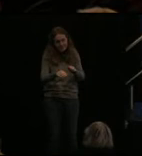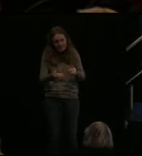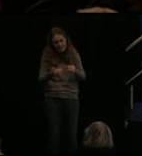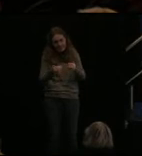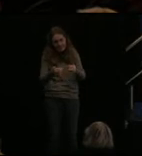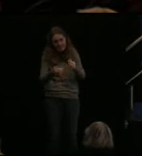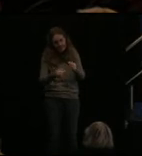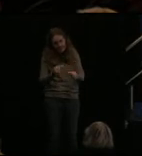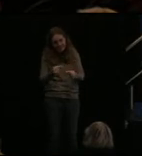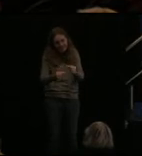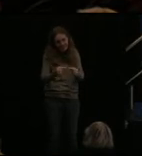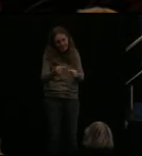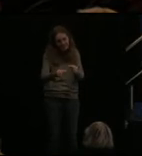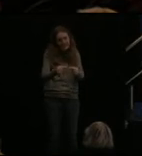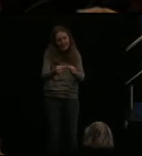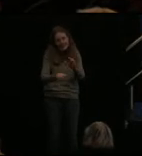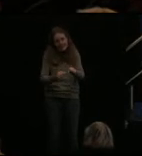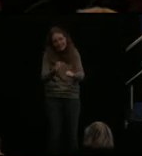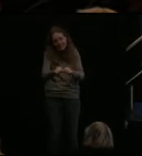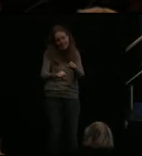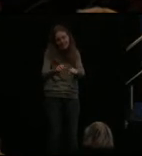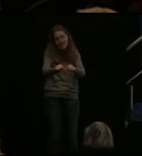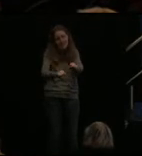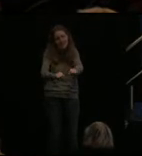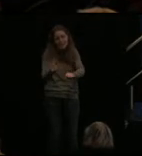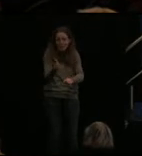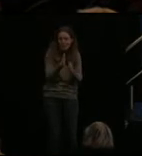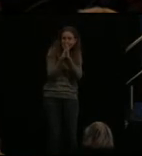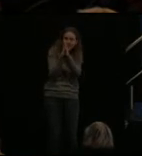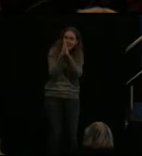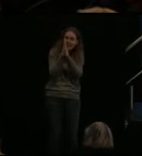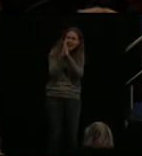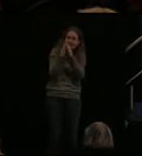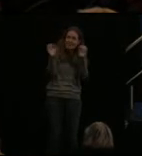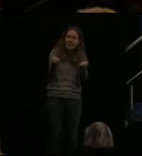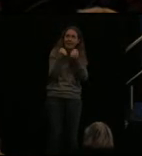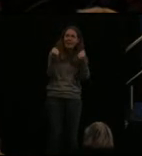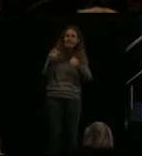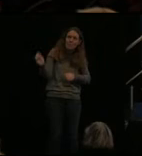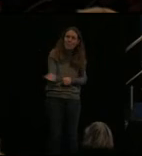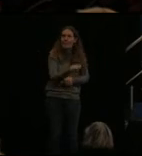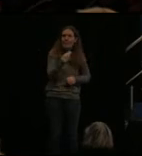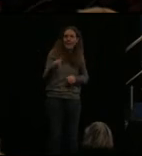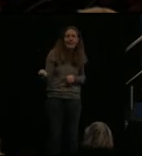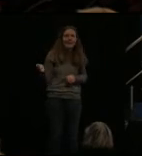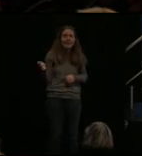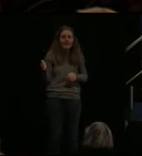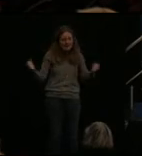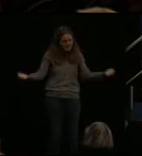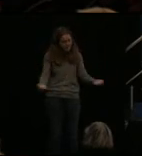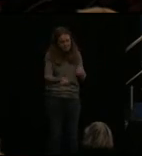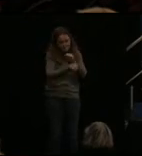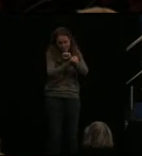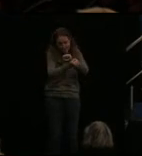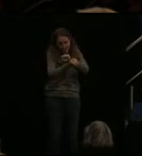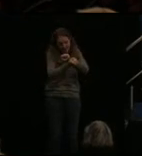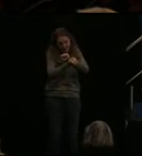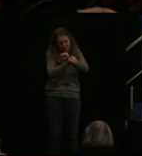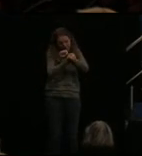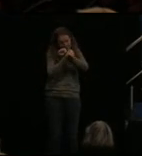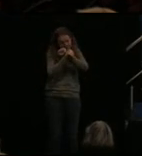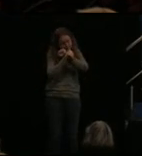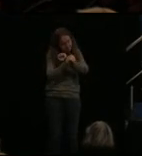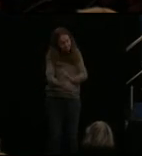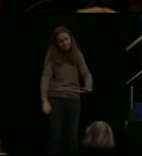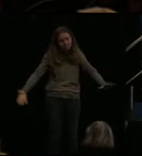forward, little by little, taking ground. Every prayer, a powerful weapon. Strongholds